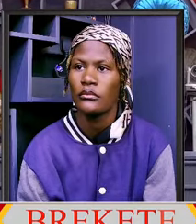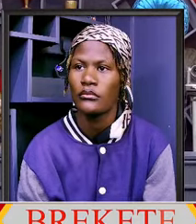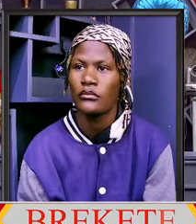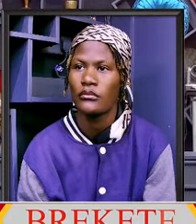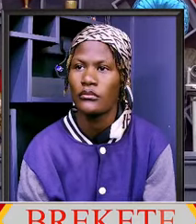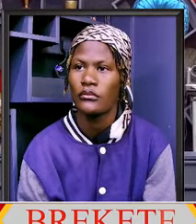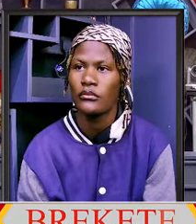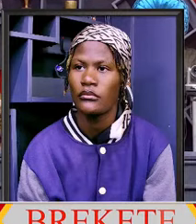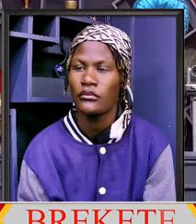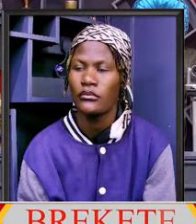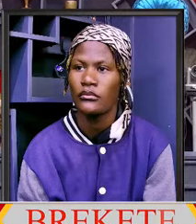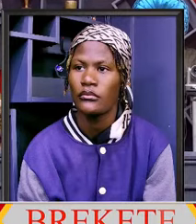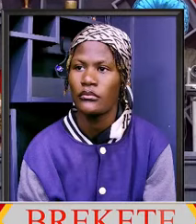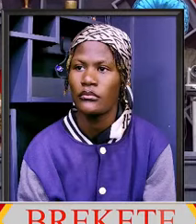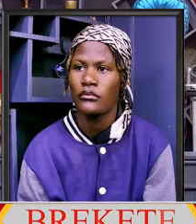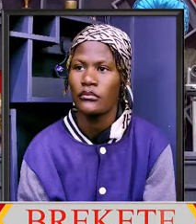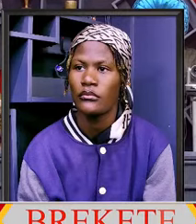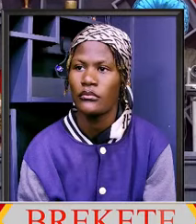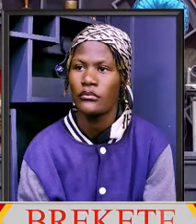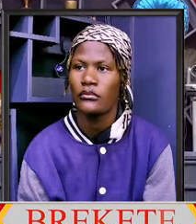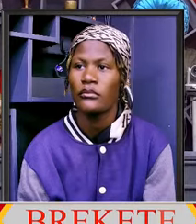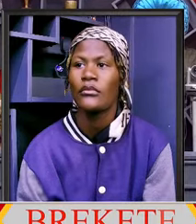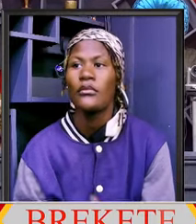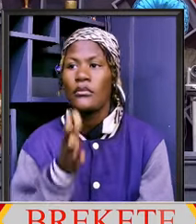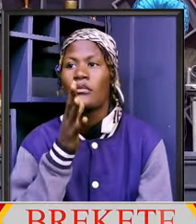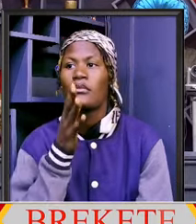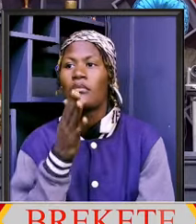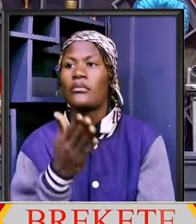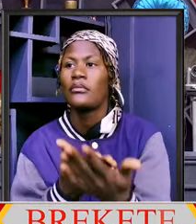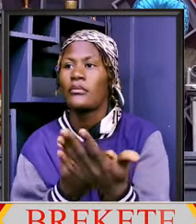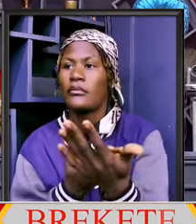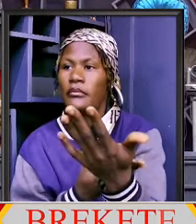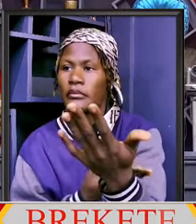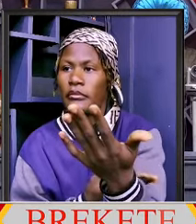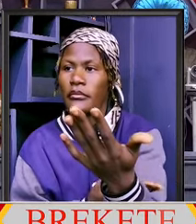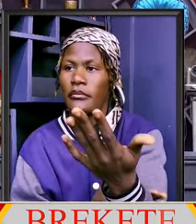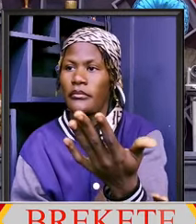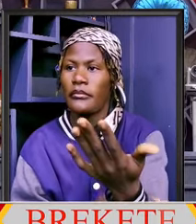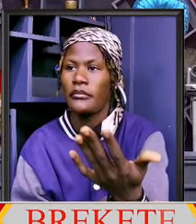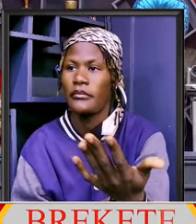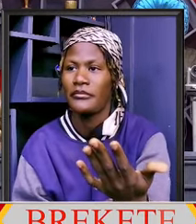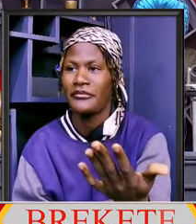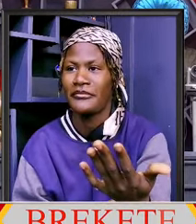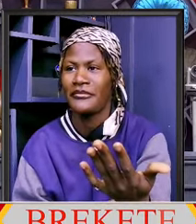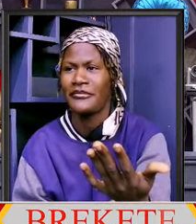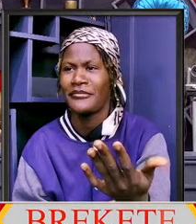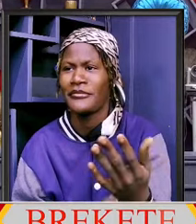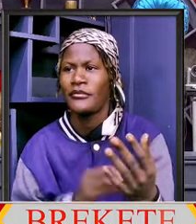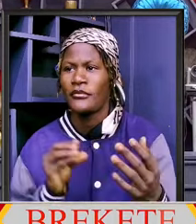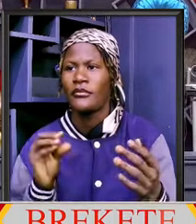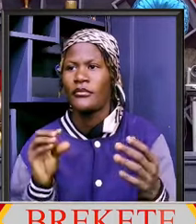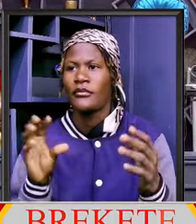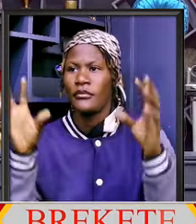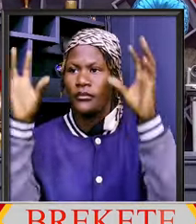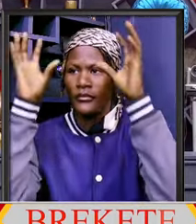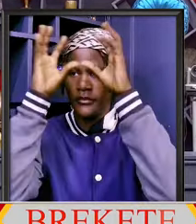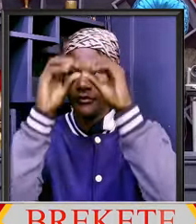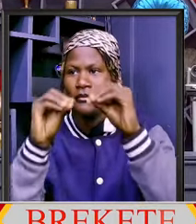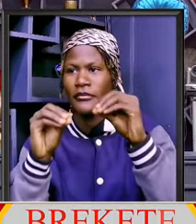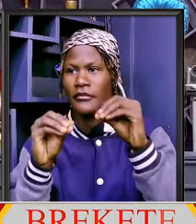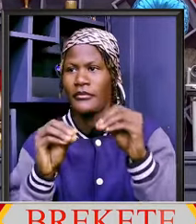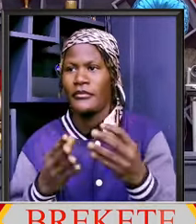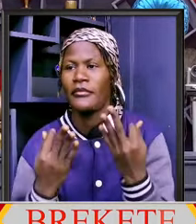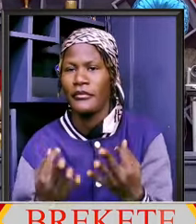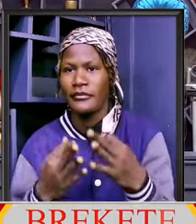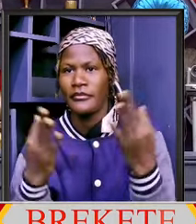ba. Mm-hmm. Mama, good morning, ma. Good morning, President. Yes, ma.